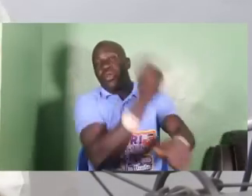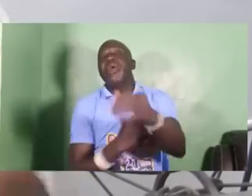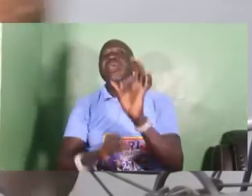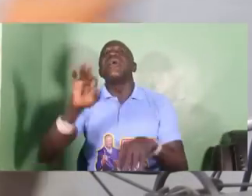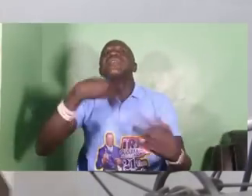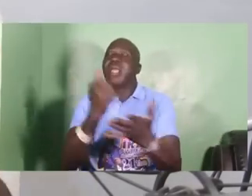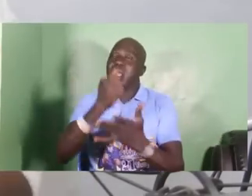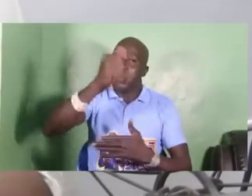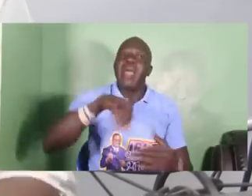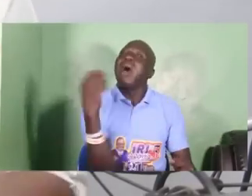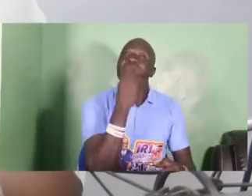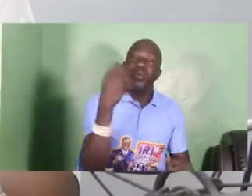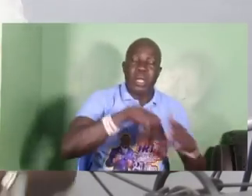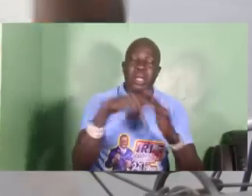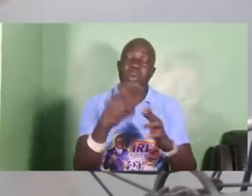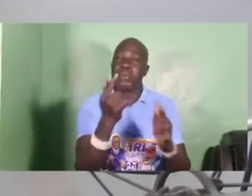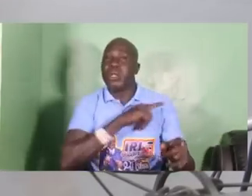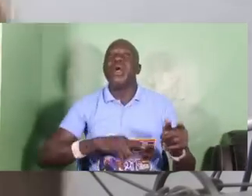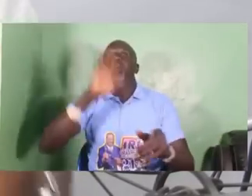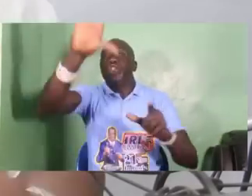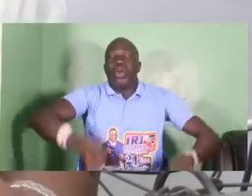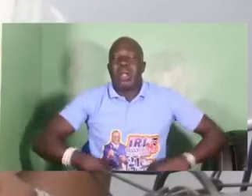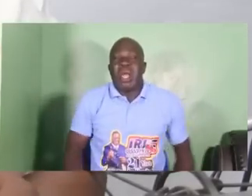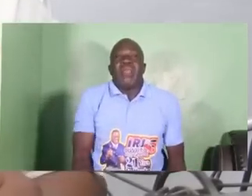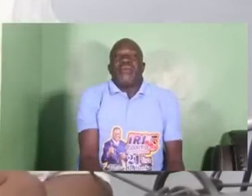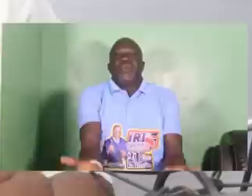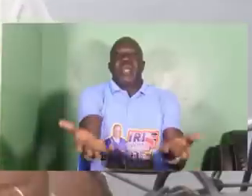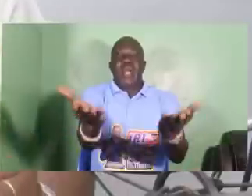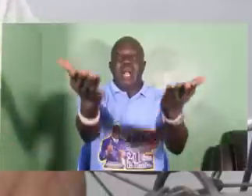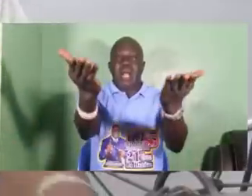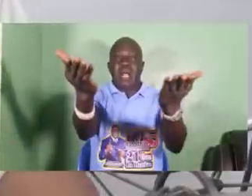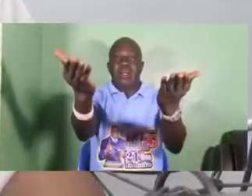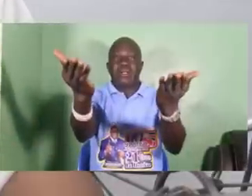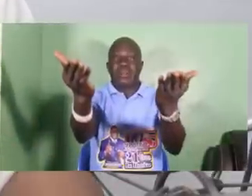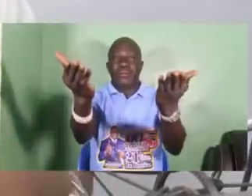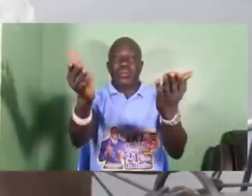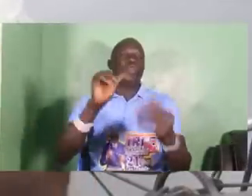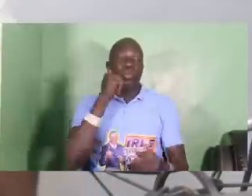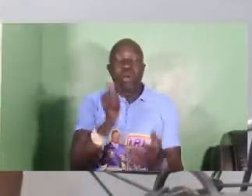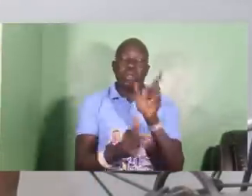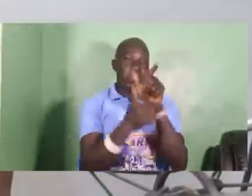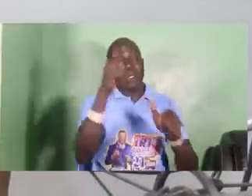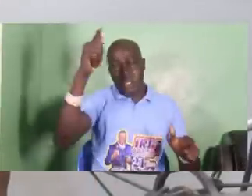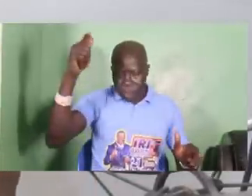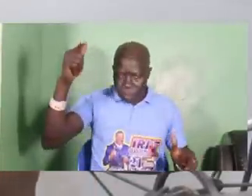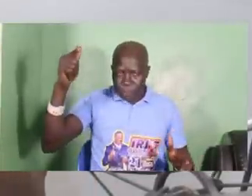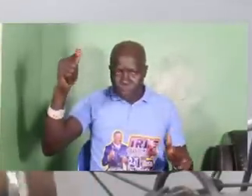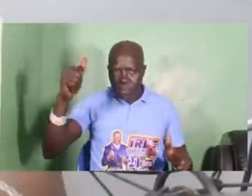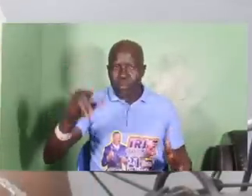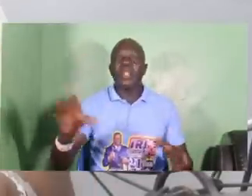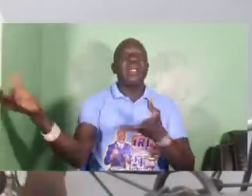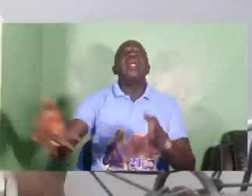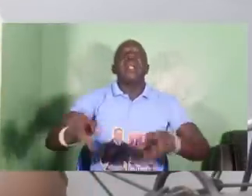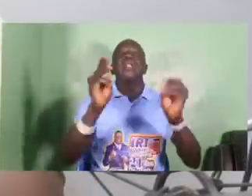terrorists. If you can say, I speak in the name of God. Your life be lifted in Jesus' name. Tomorrow is going to be